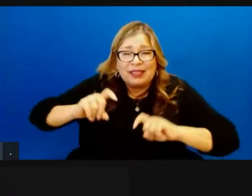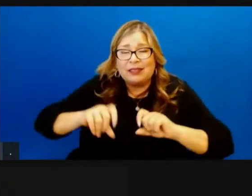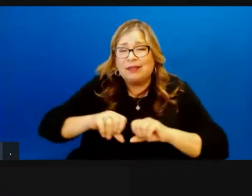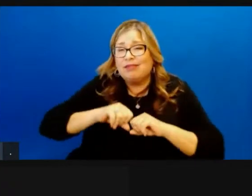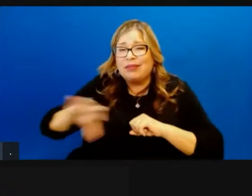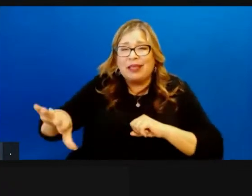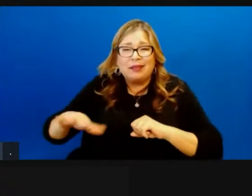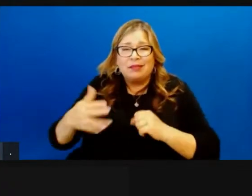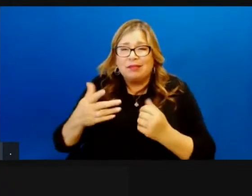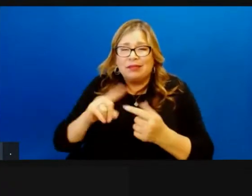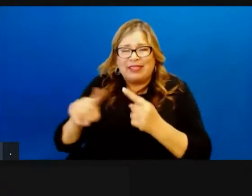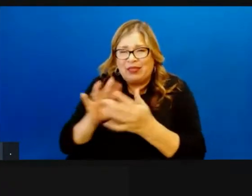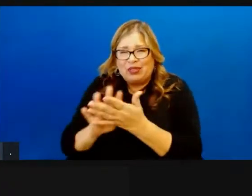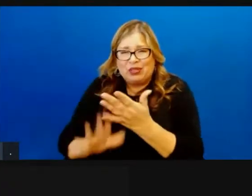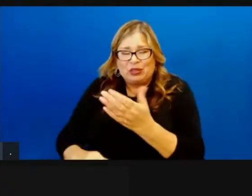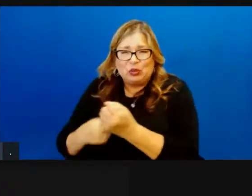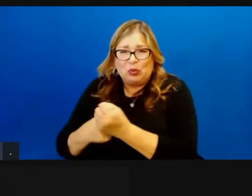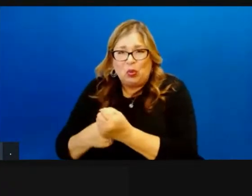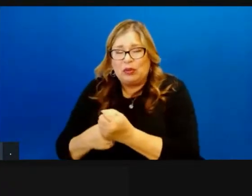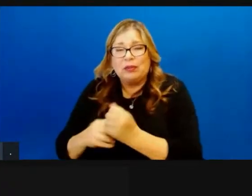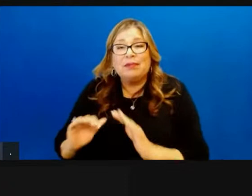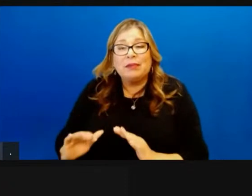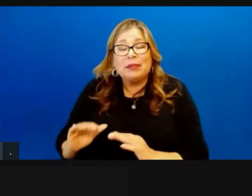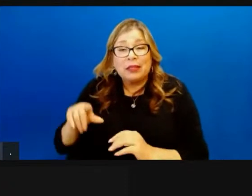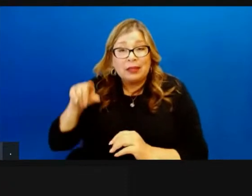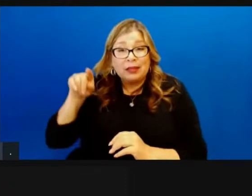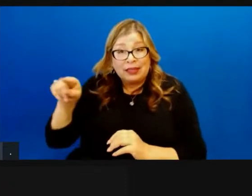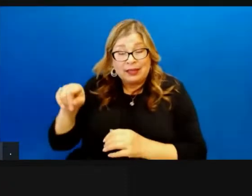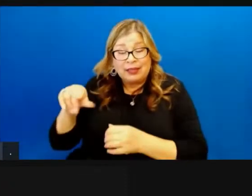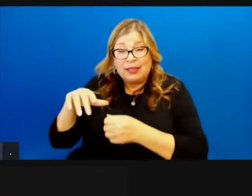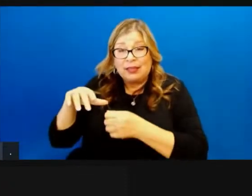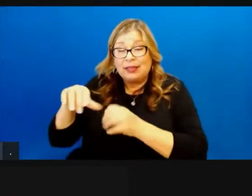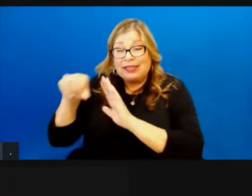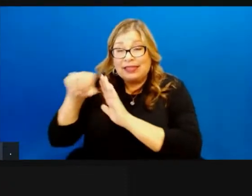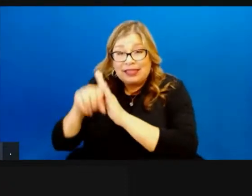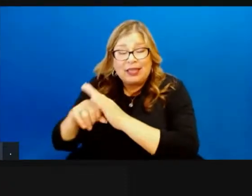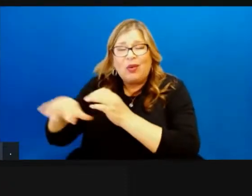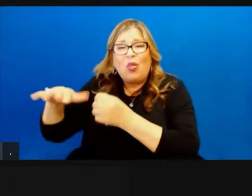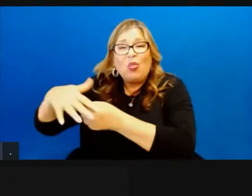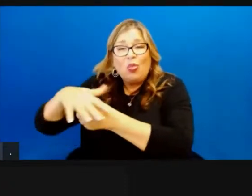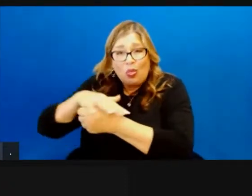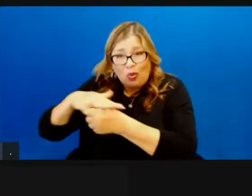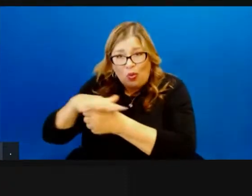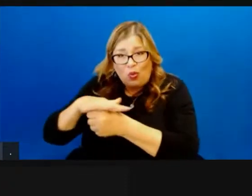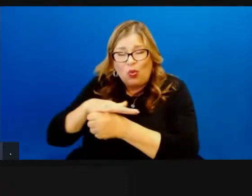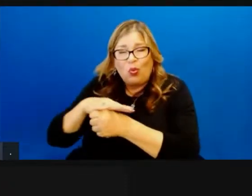health jurisdictions will continue to play the important role that we have throughout the pandemic.